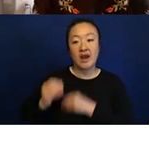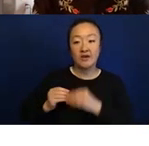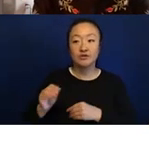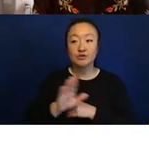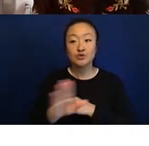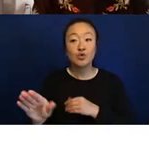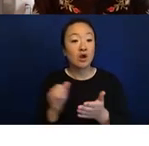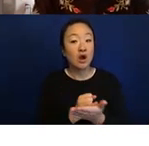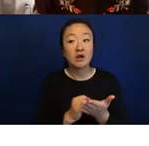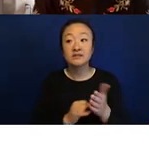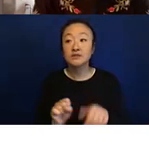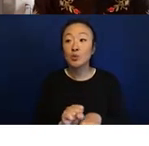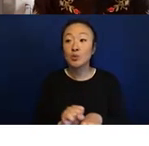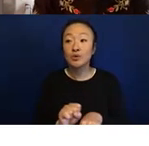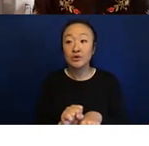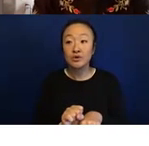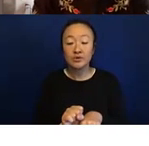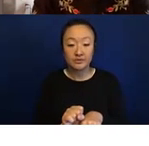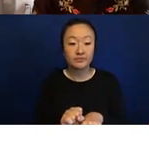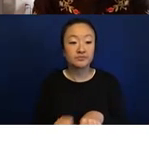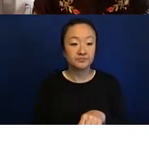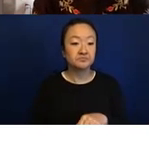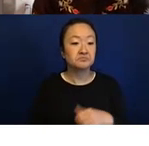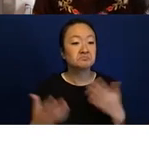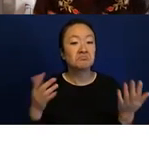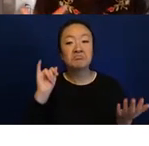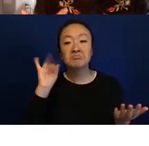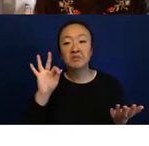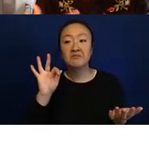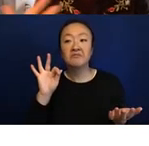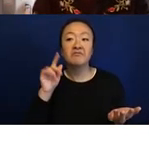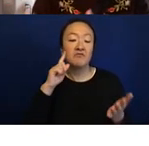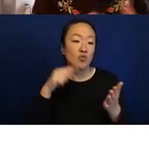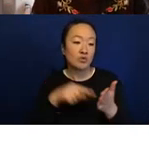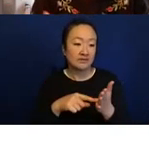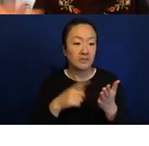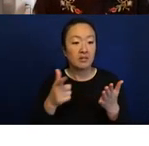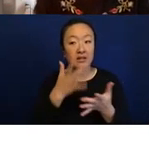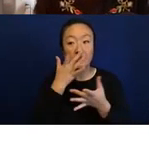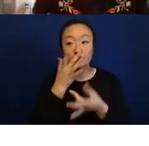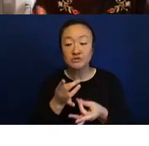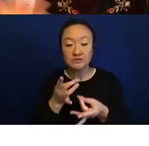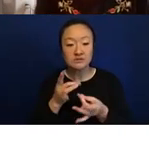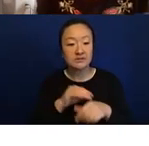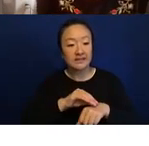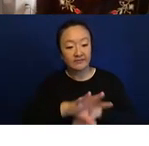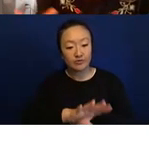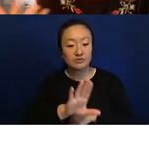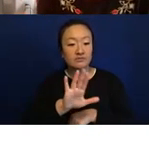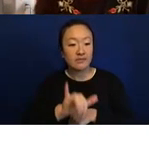work. So you can just, if you are, for example, interested or influenced